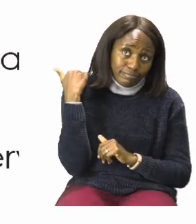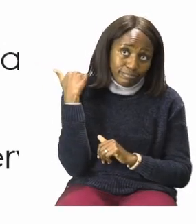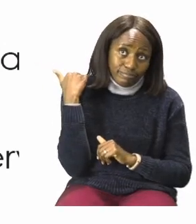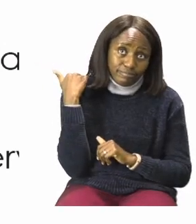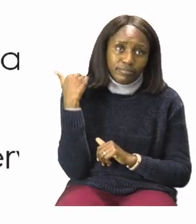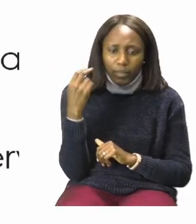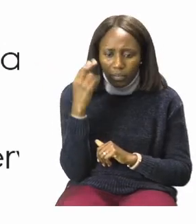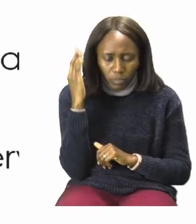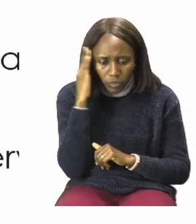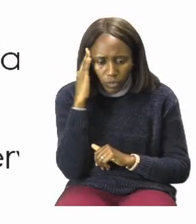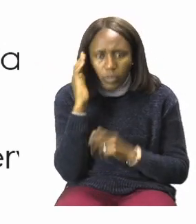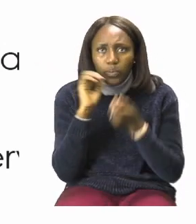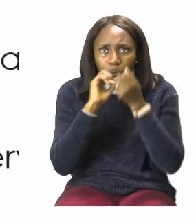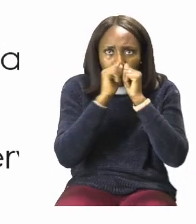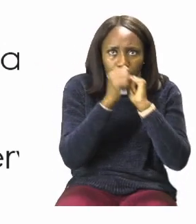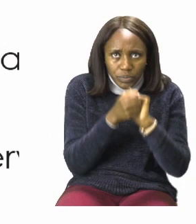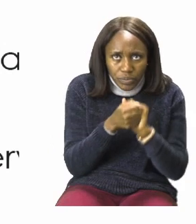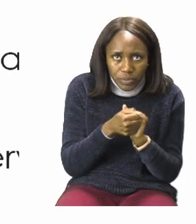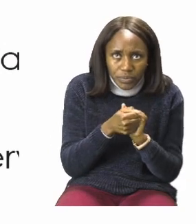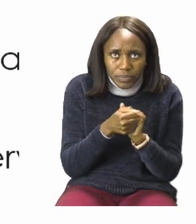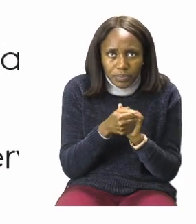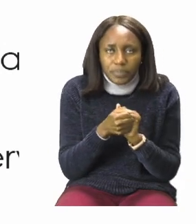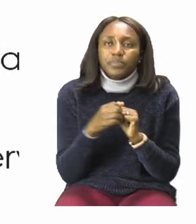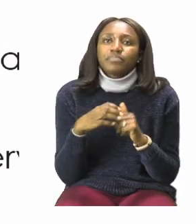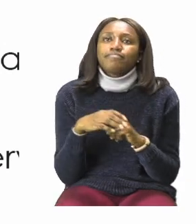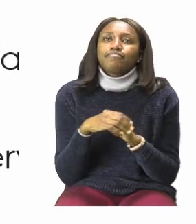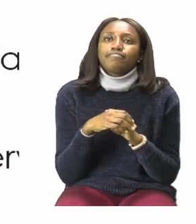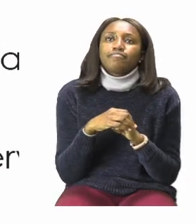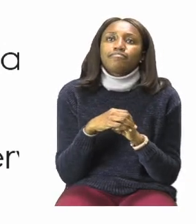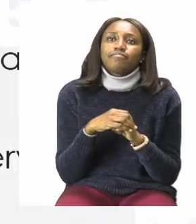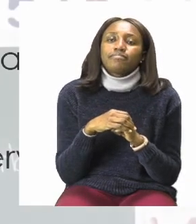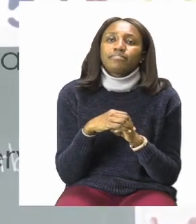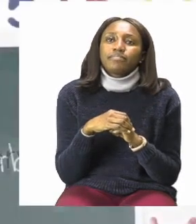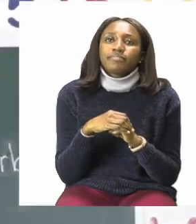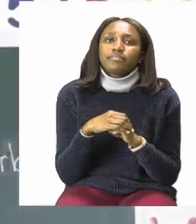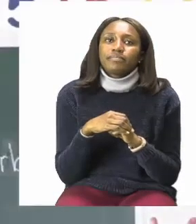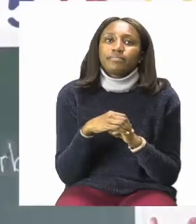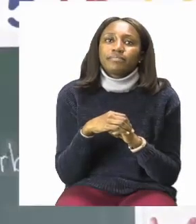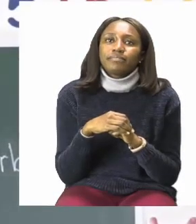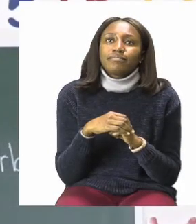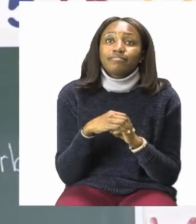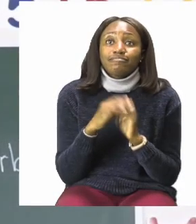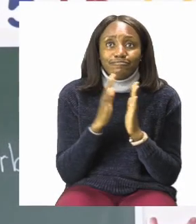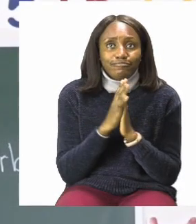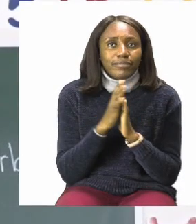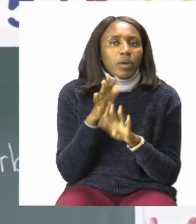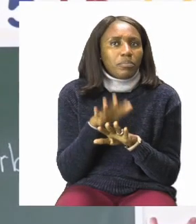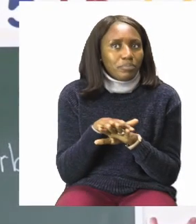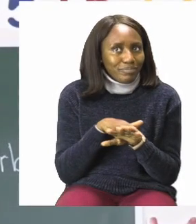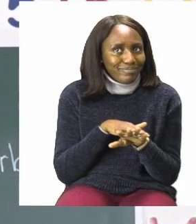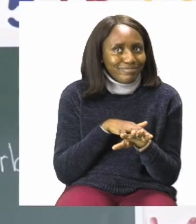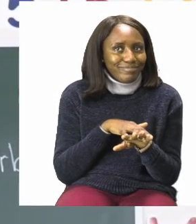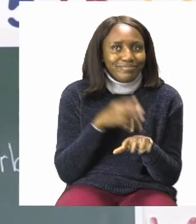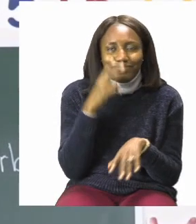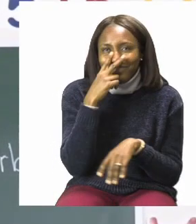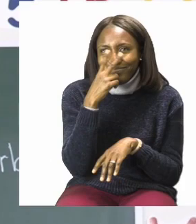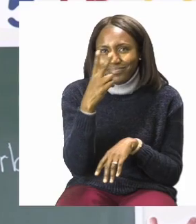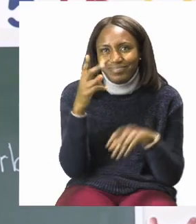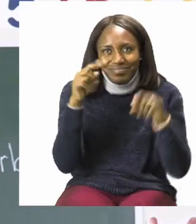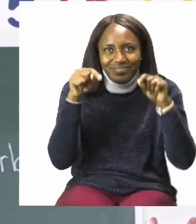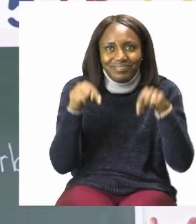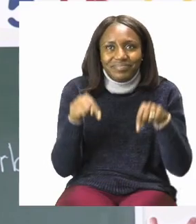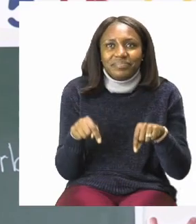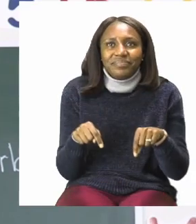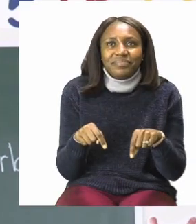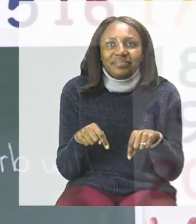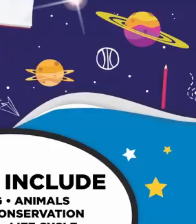it into an irregular past tense verb. Take your time, and I'll see you soon after the advert